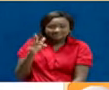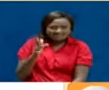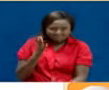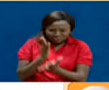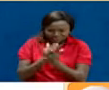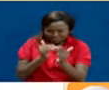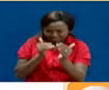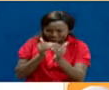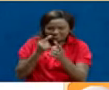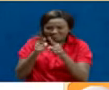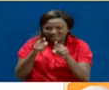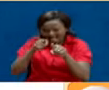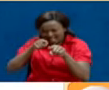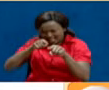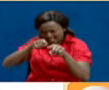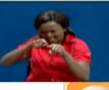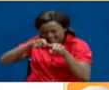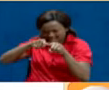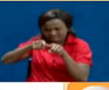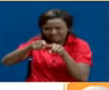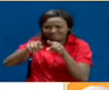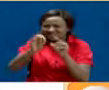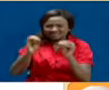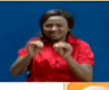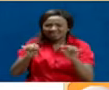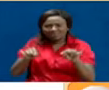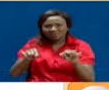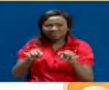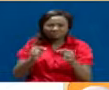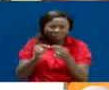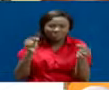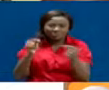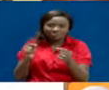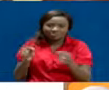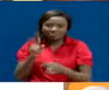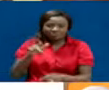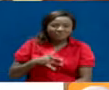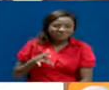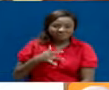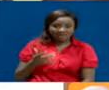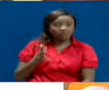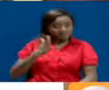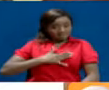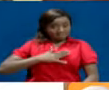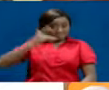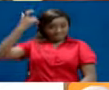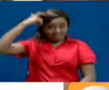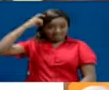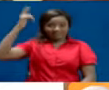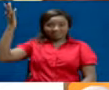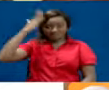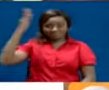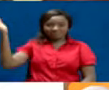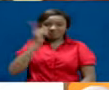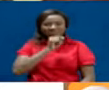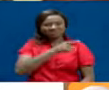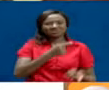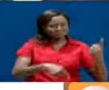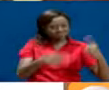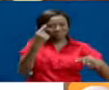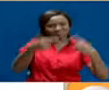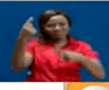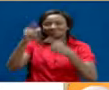too close, but he doesn't get there. It's always disputed. How does that make you feel? In my mind, I know he won those elections.